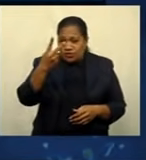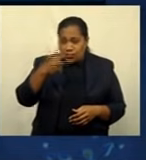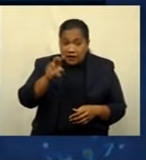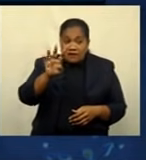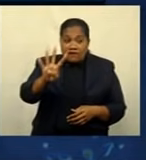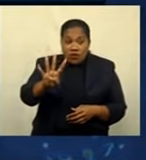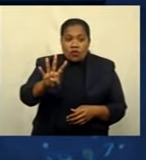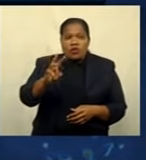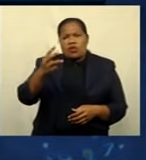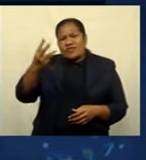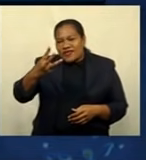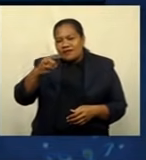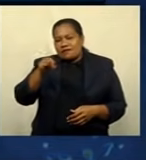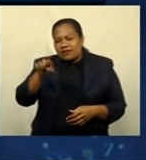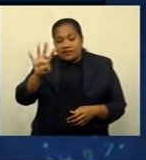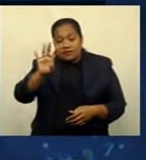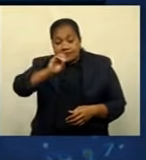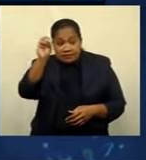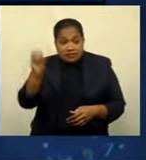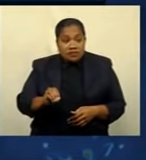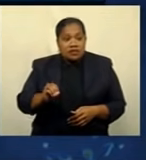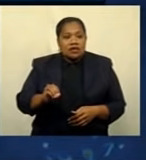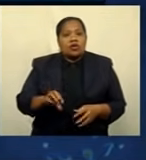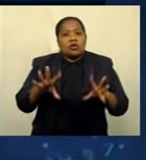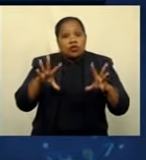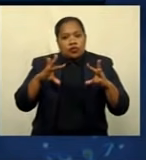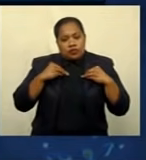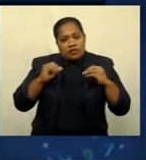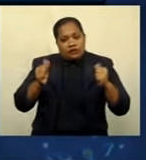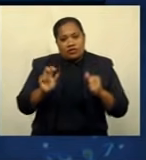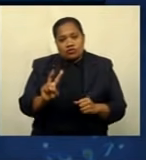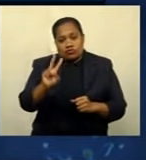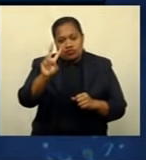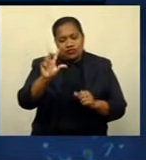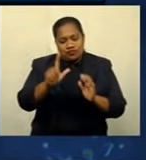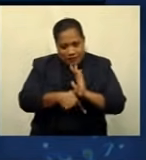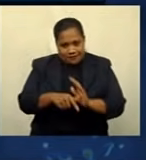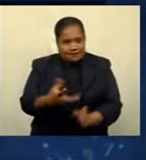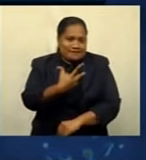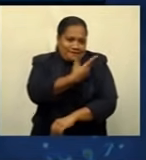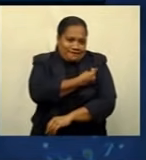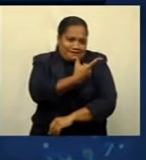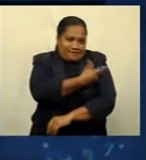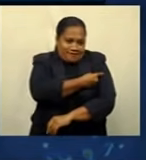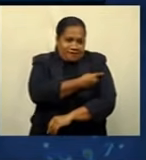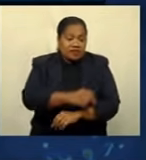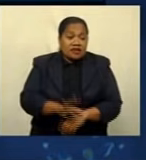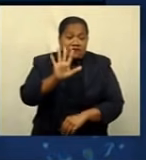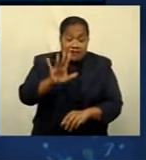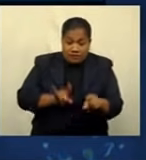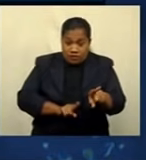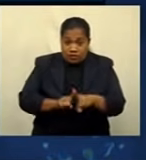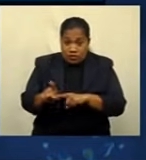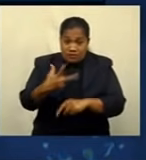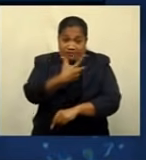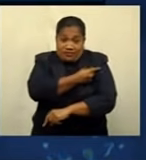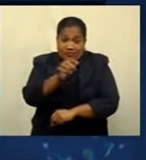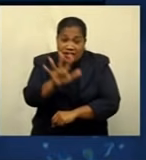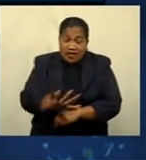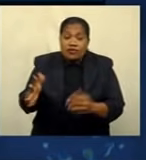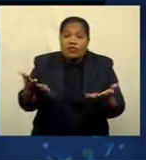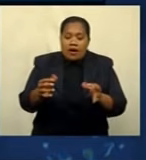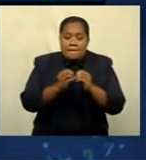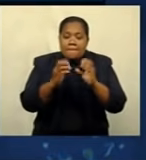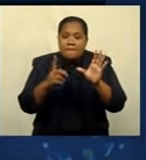78,624 or 13.4% have received their second dose. The 5 most vaccinated areas include Mba, Rewa